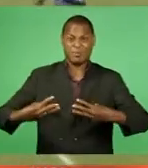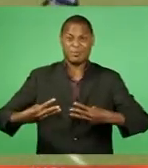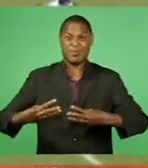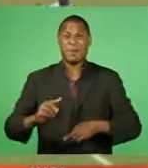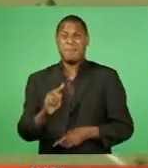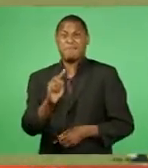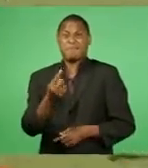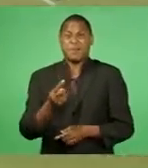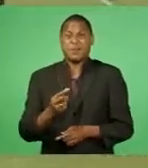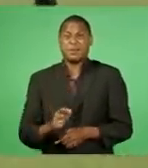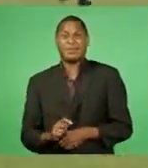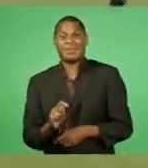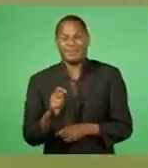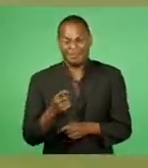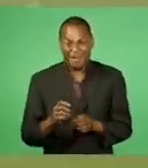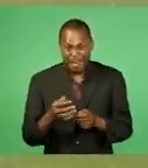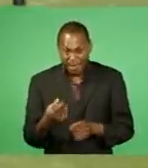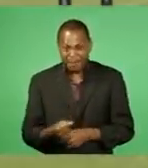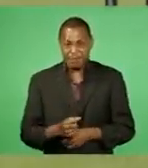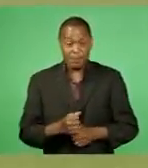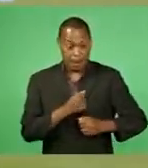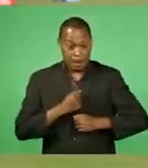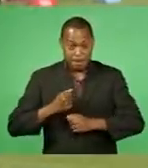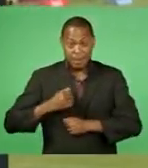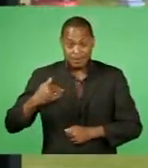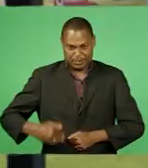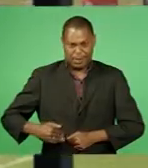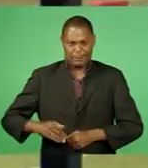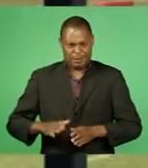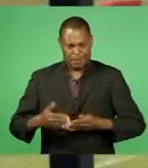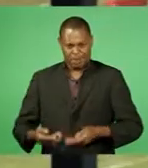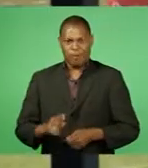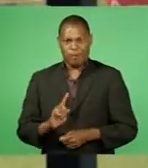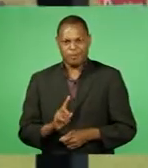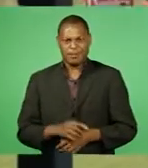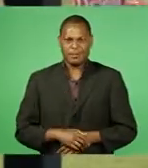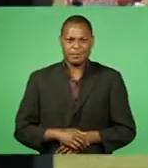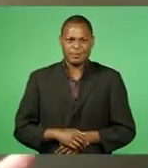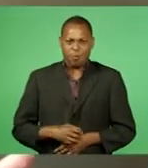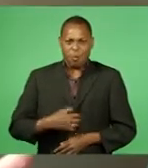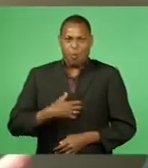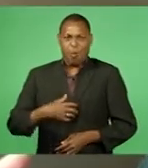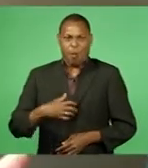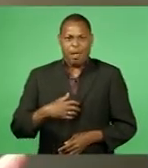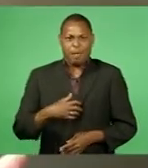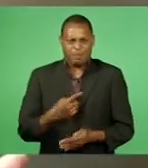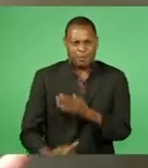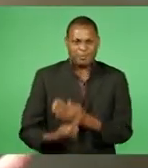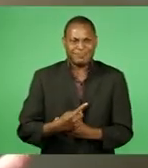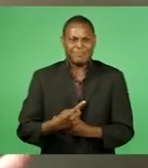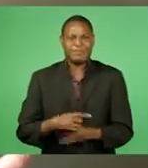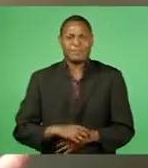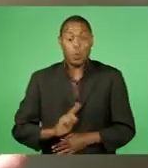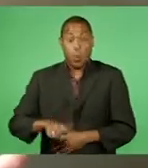leg in Singatoka, this Army side is determined to up their game. Yeah, tomorrow will be a tough one